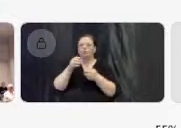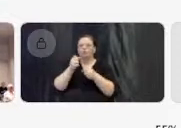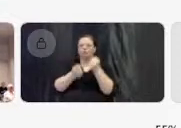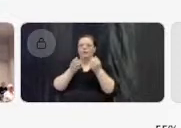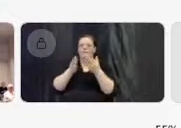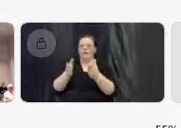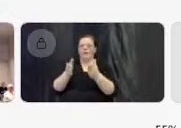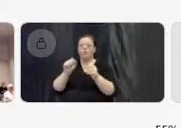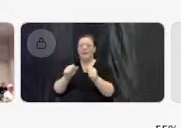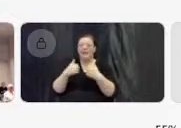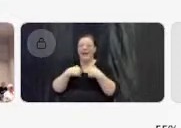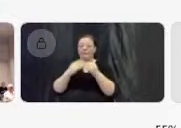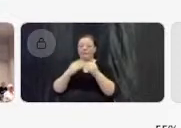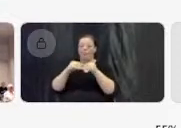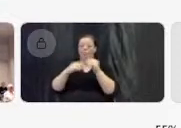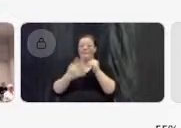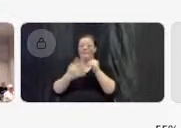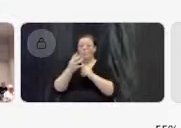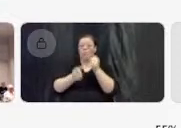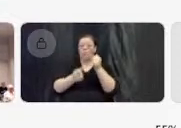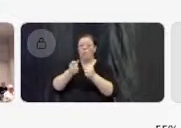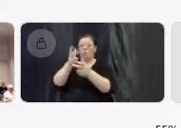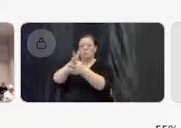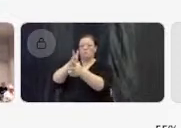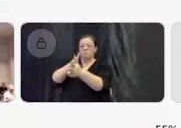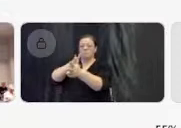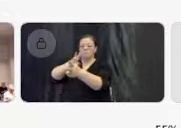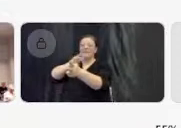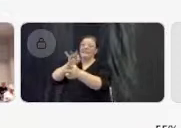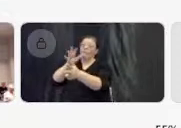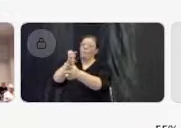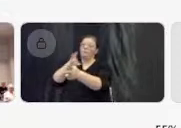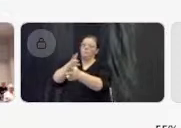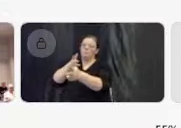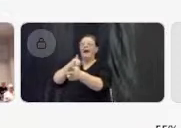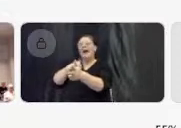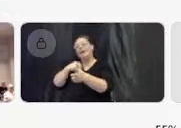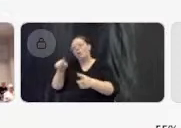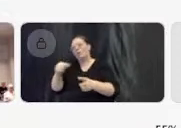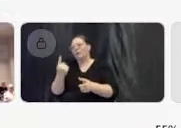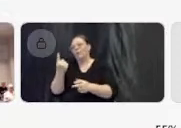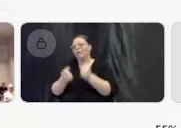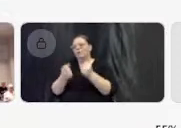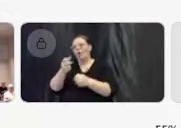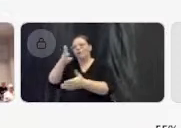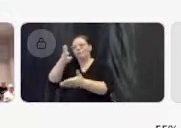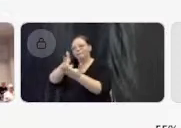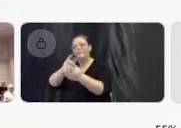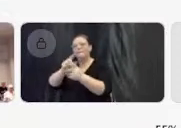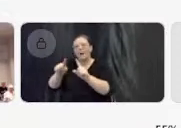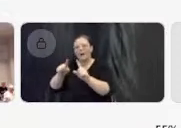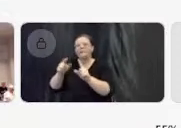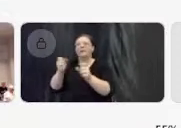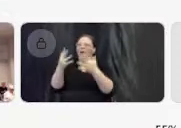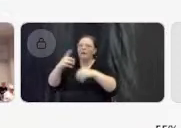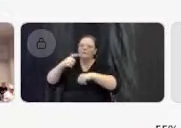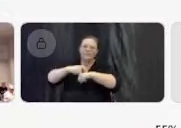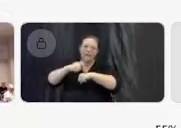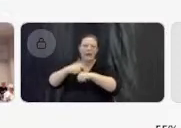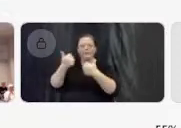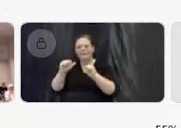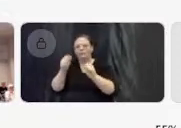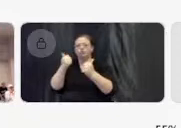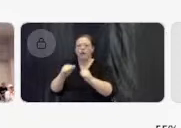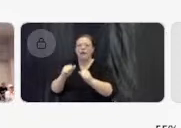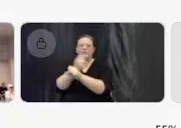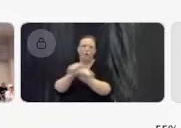get over 4 cars on that driveway if you wanted. I've only had 1 car in that driveway, but I've spent a lot of time and effort making